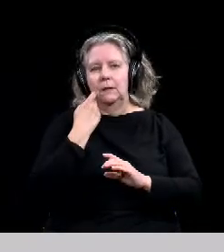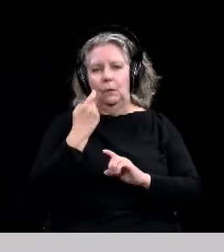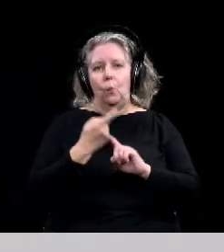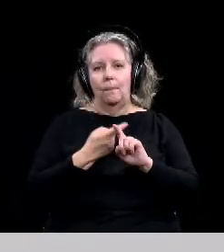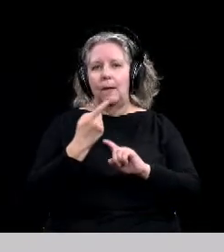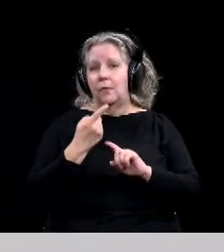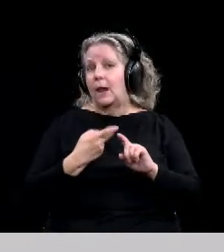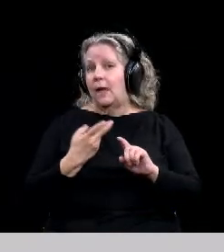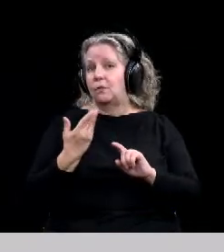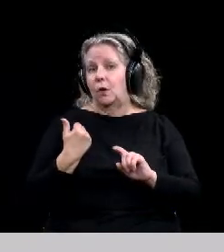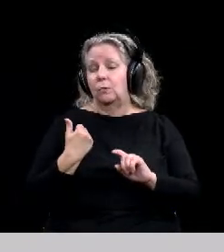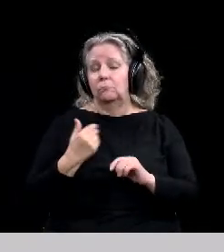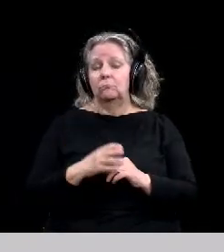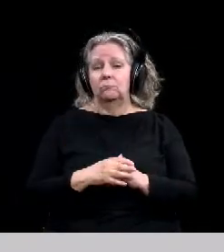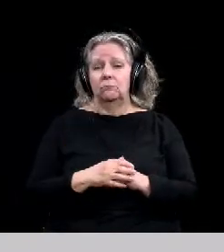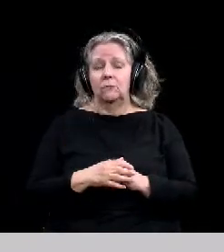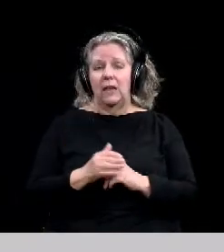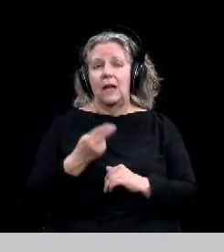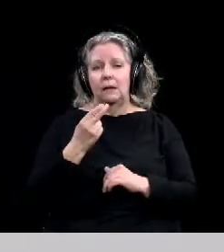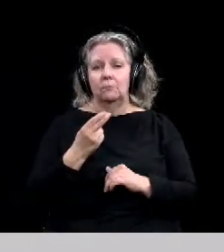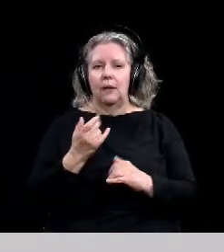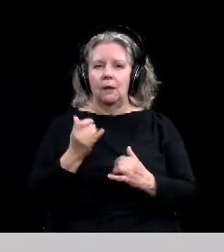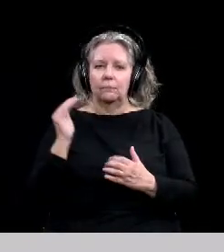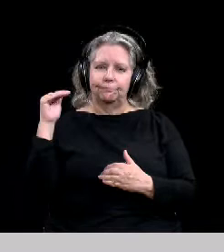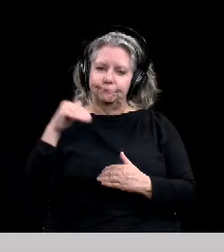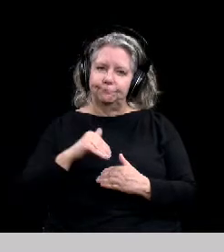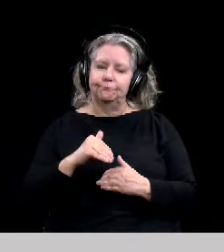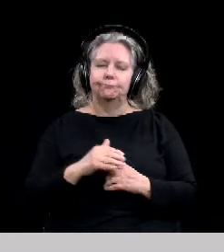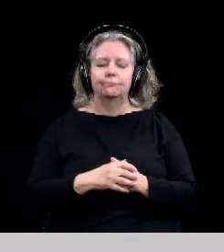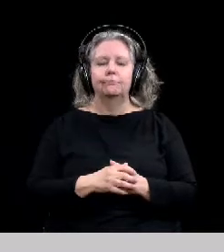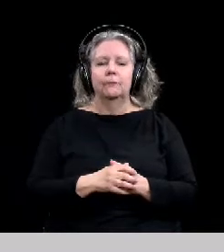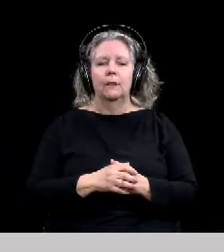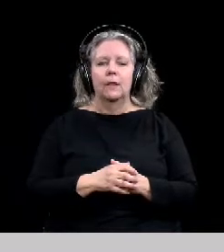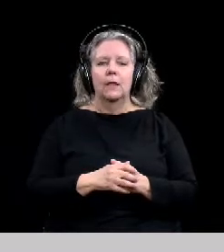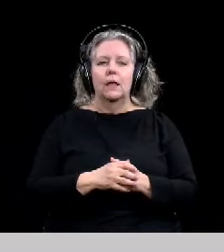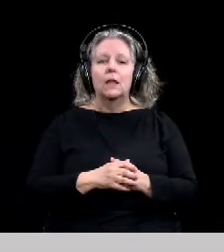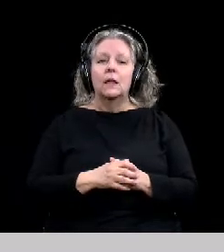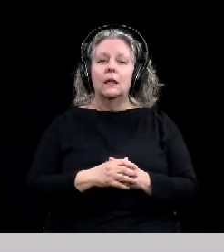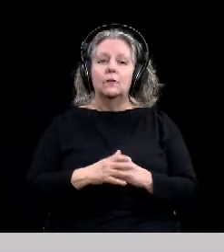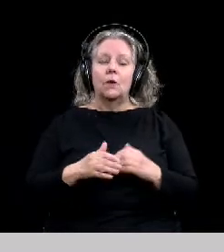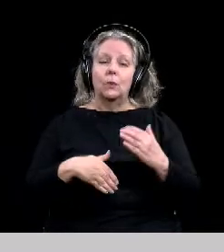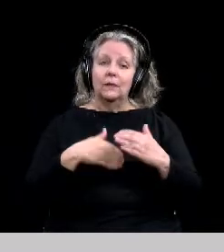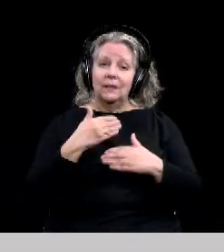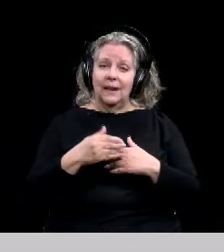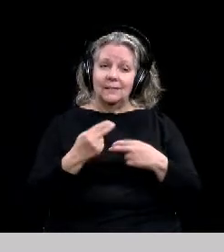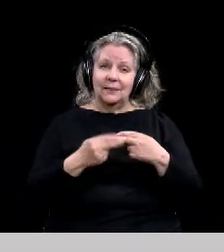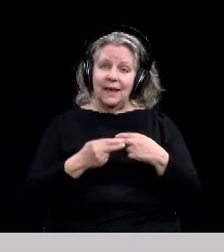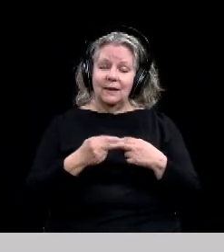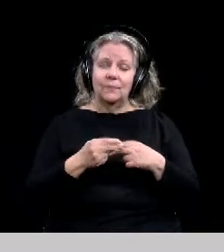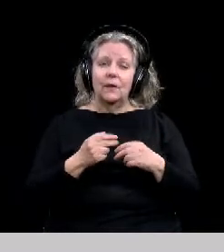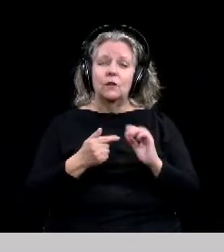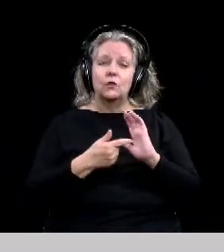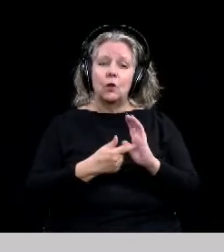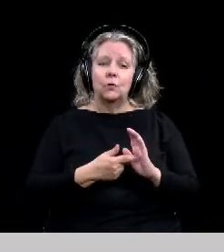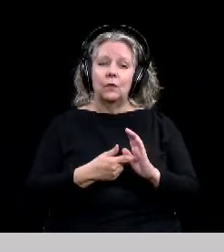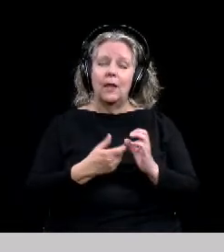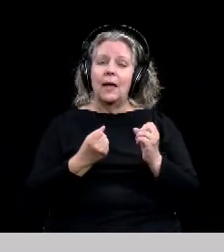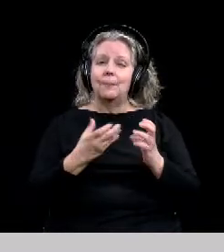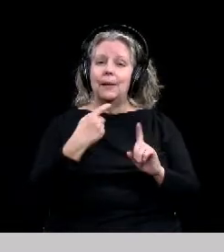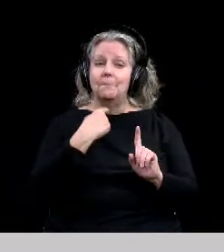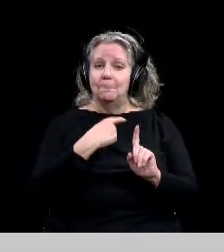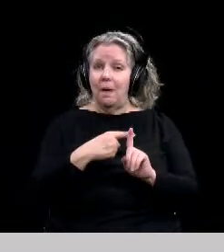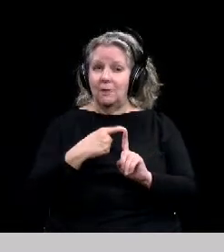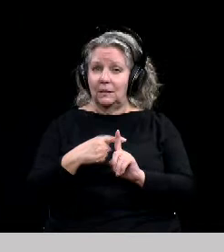The next slide here reflects our positivity rate. You can see that our positivity rate is at 12%, which